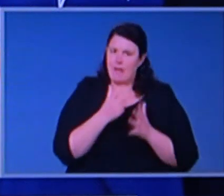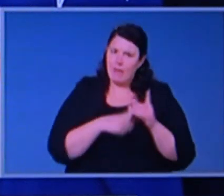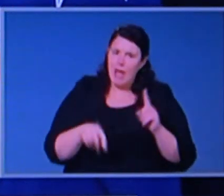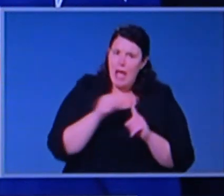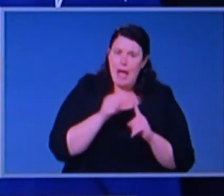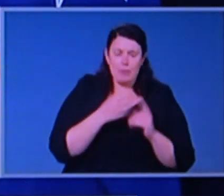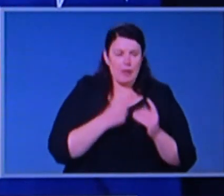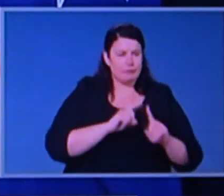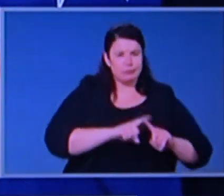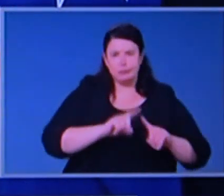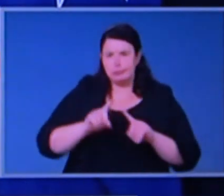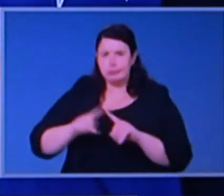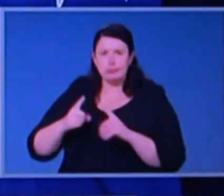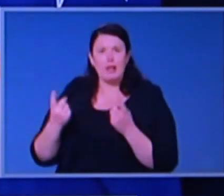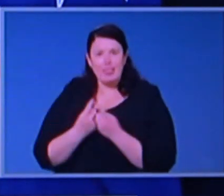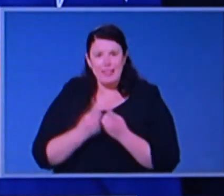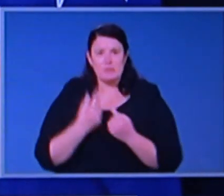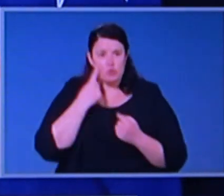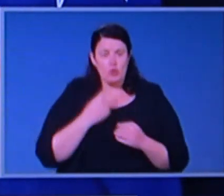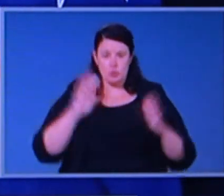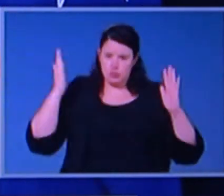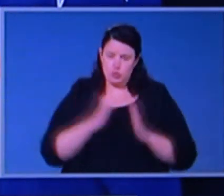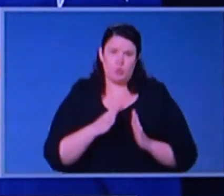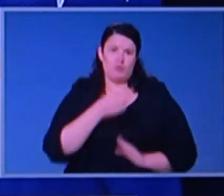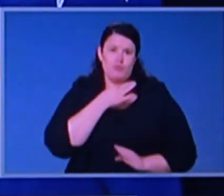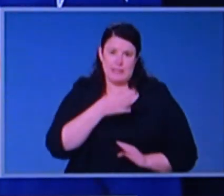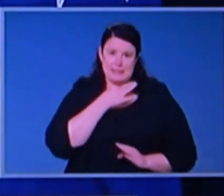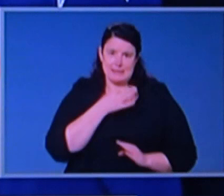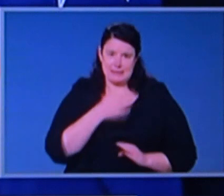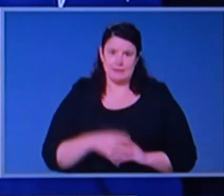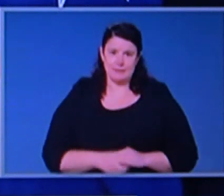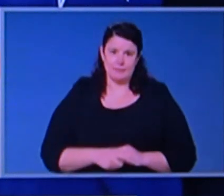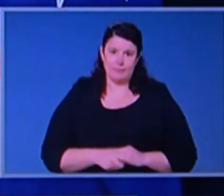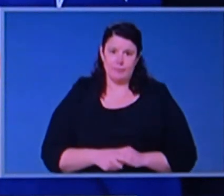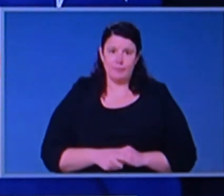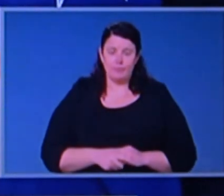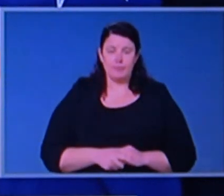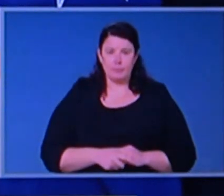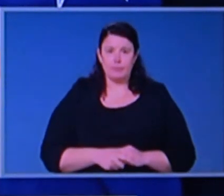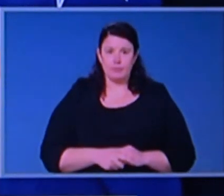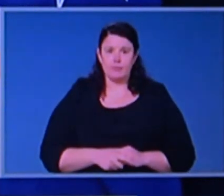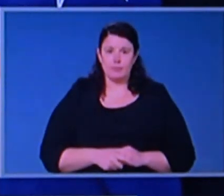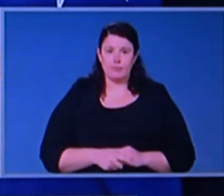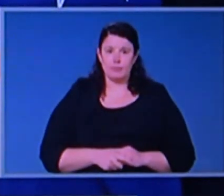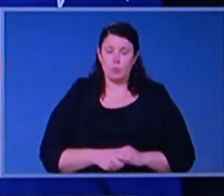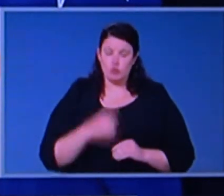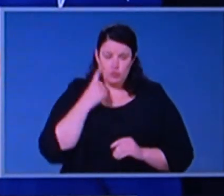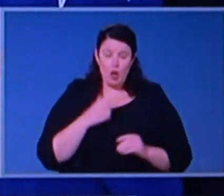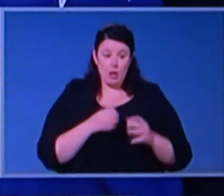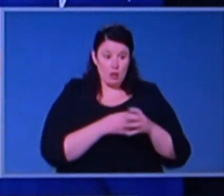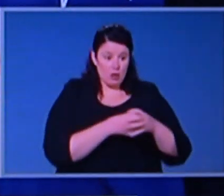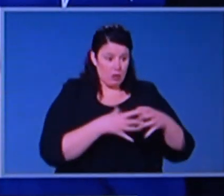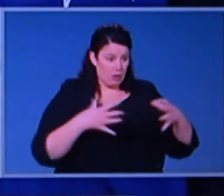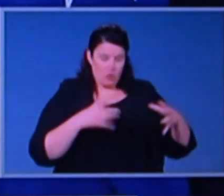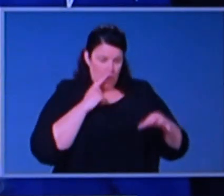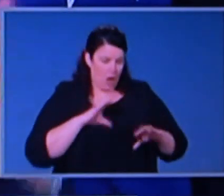tools that we have are effectively doing the same thing, giving us that same level of certainty and with the rapid response that you have by